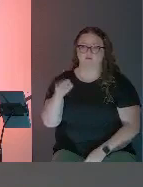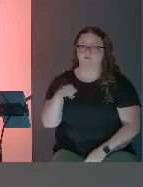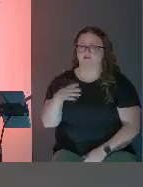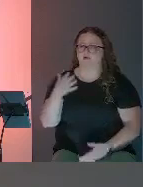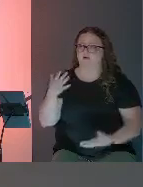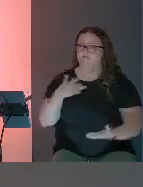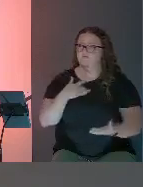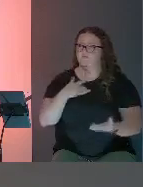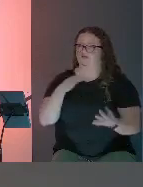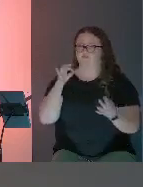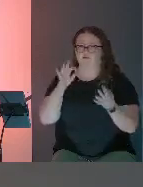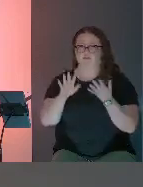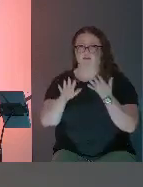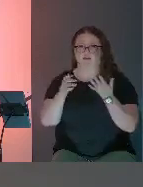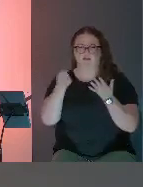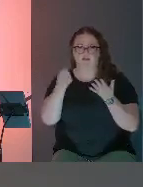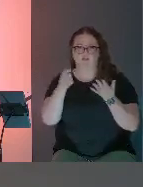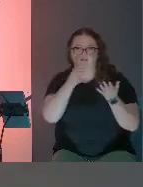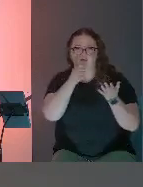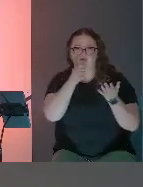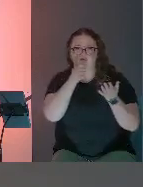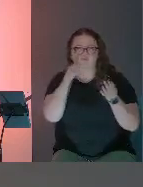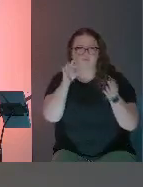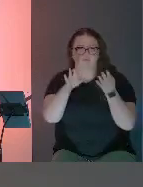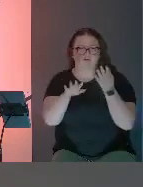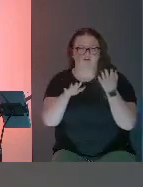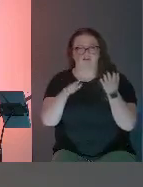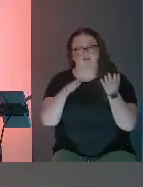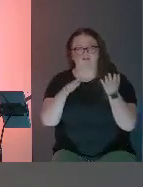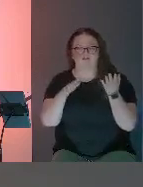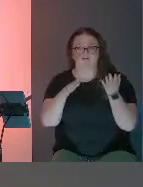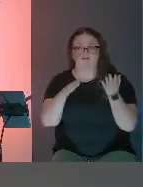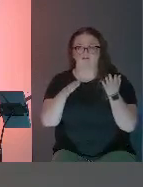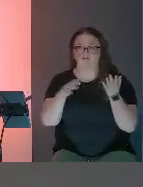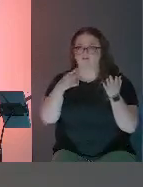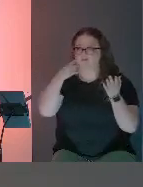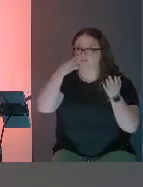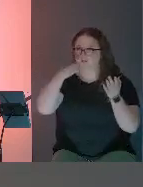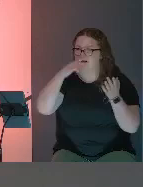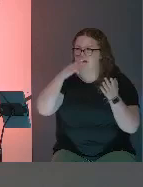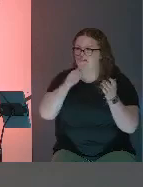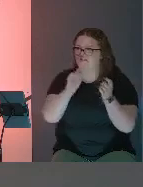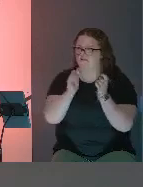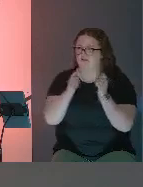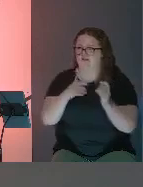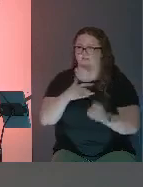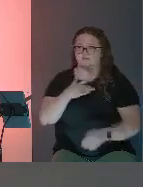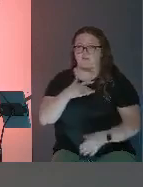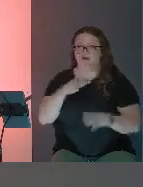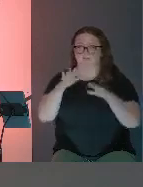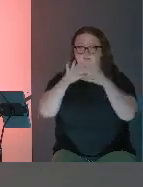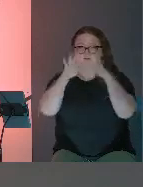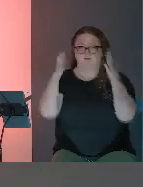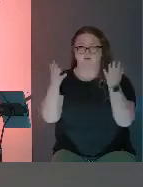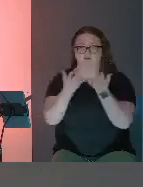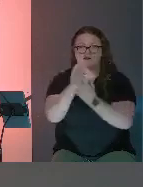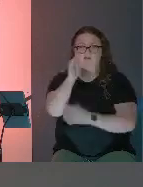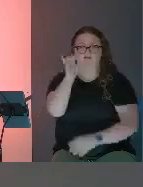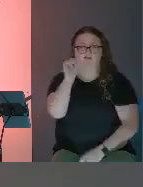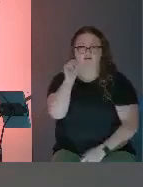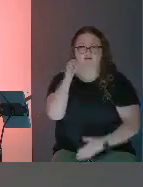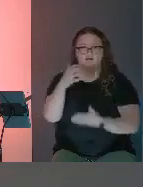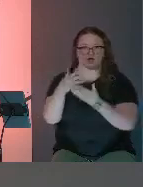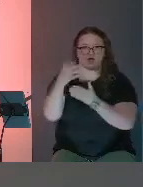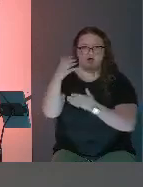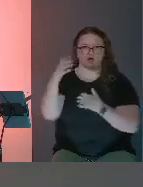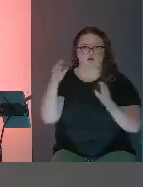a little bit? Yeah. Can you adjust that a little bit, Abel, please? Thank you. I feel like I'm in a bit of a tin can. Is that better? Test. Check, check,